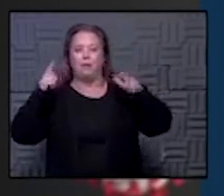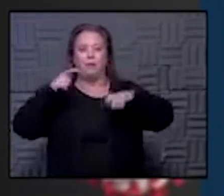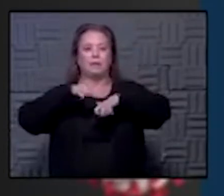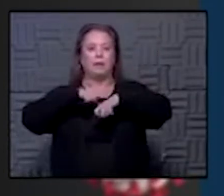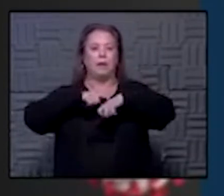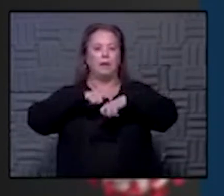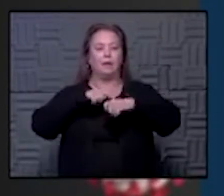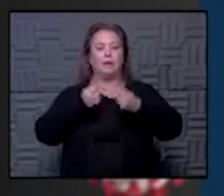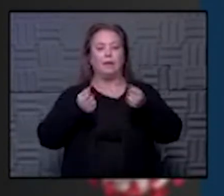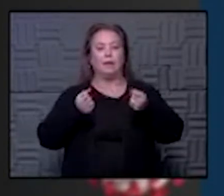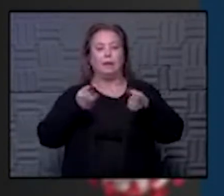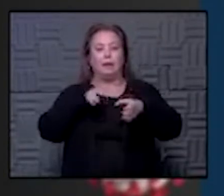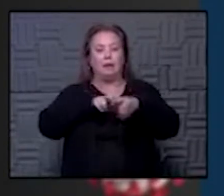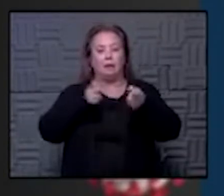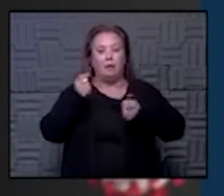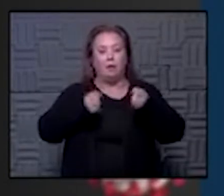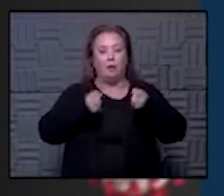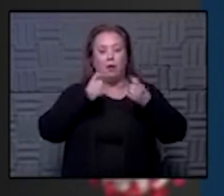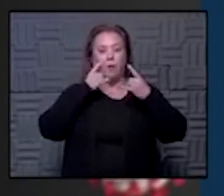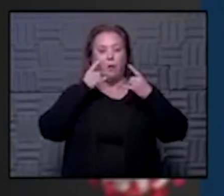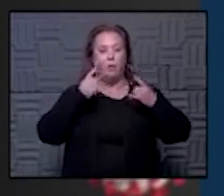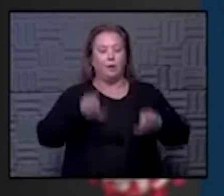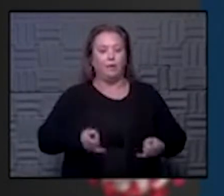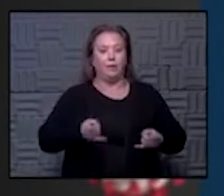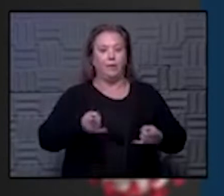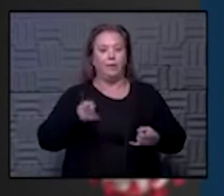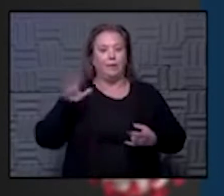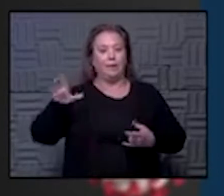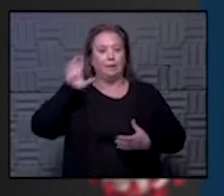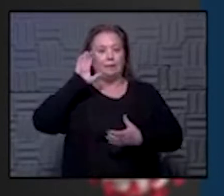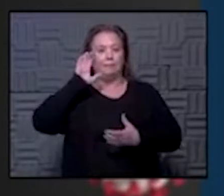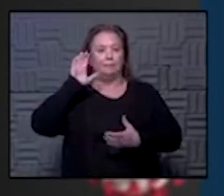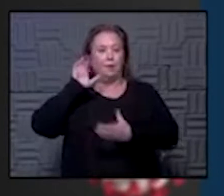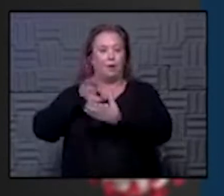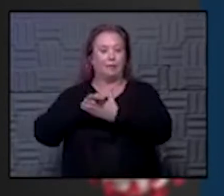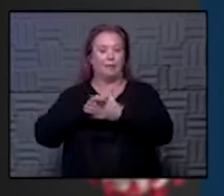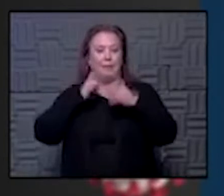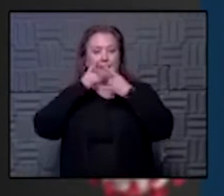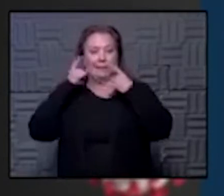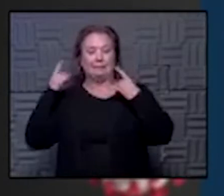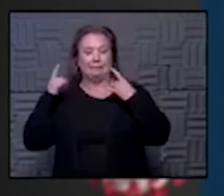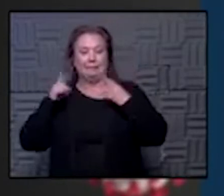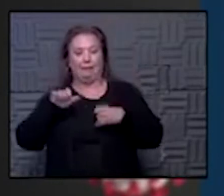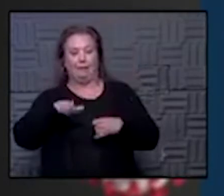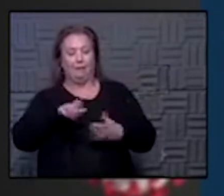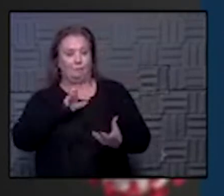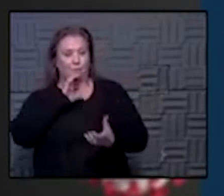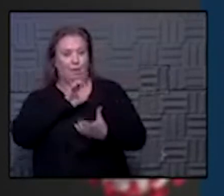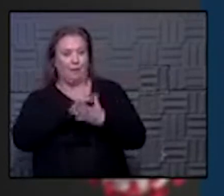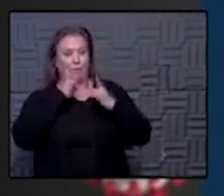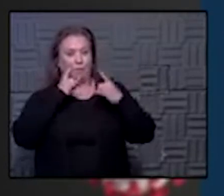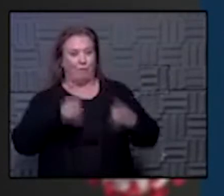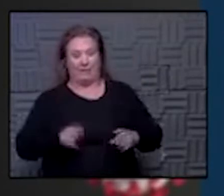to and from the car, but once they got to the venue, he took his off, she kept hers on. Is it